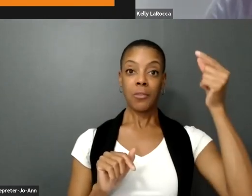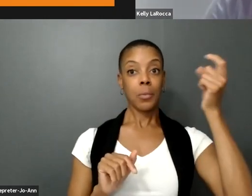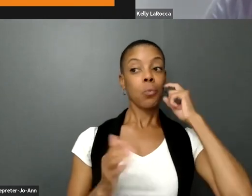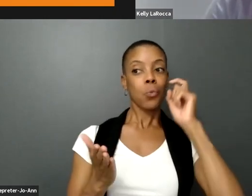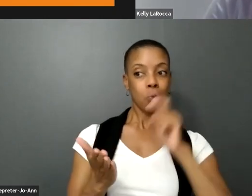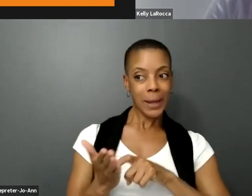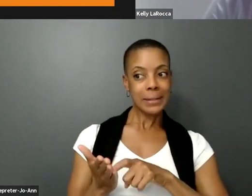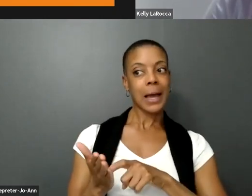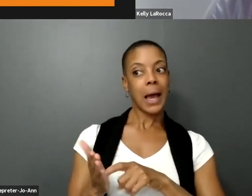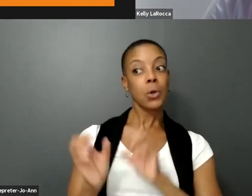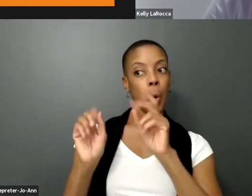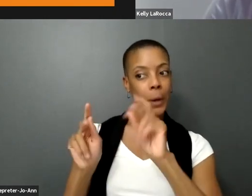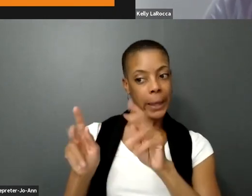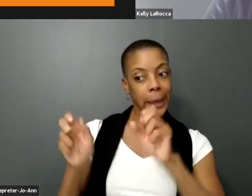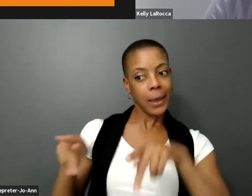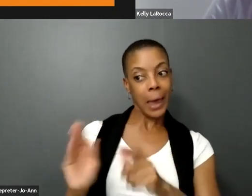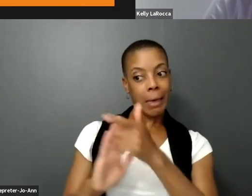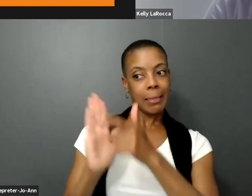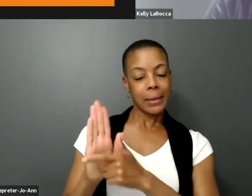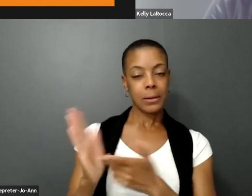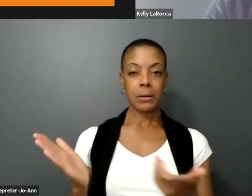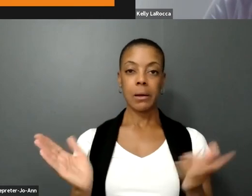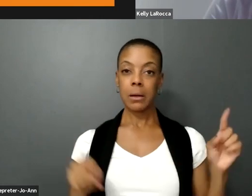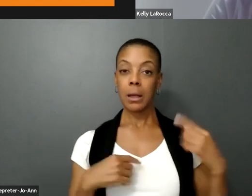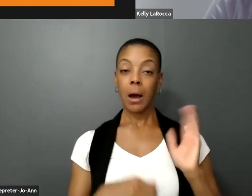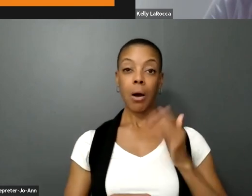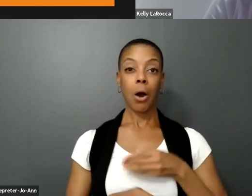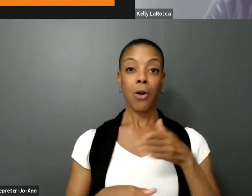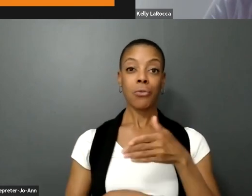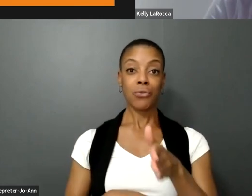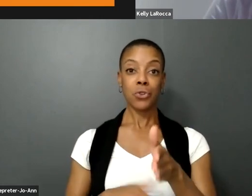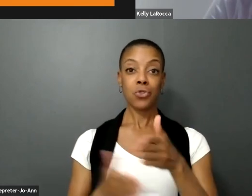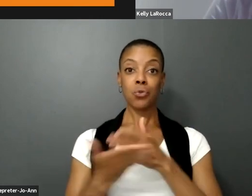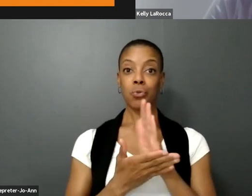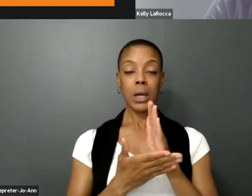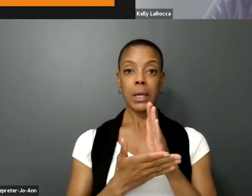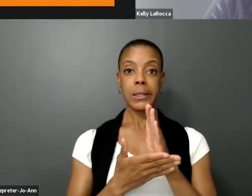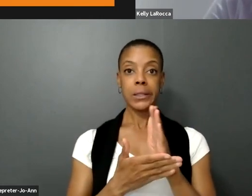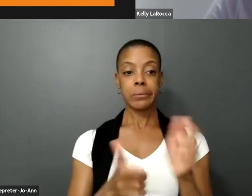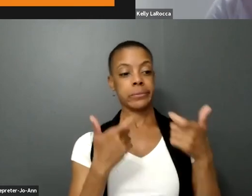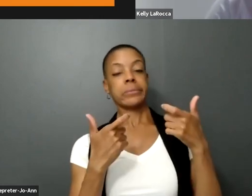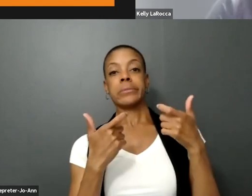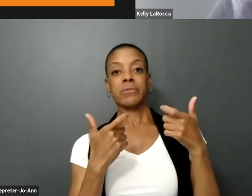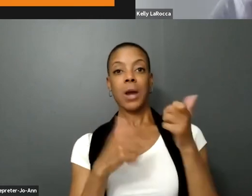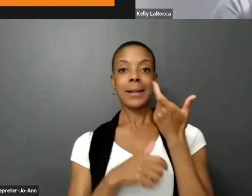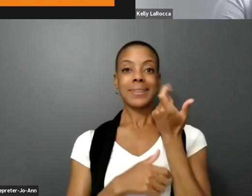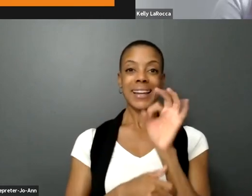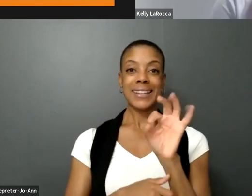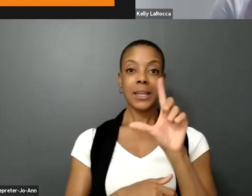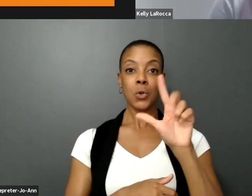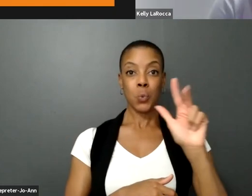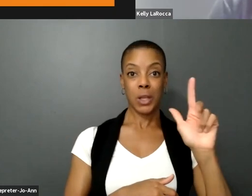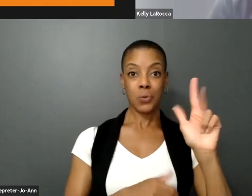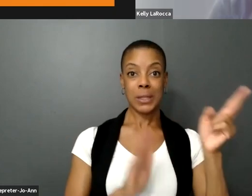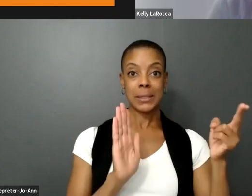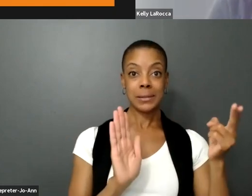our fishing rights were denied for so many years since the 1923 Williams Treaties were signed. So I think